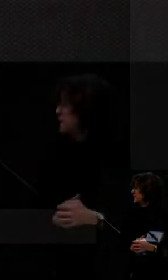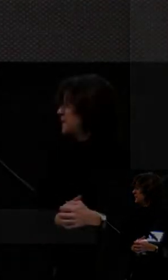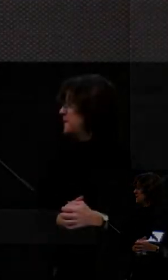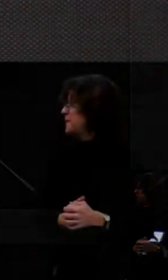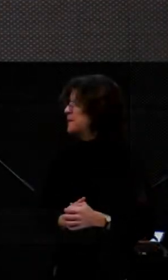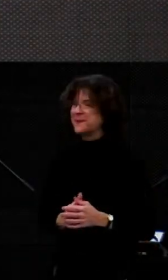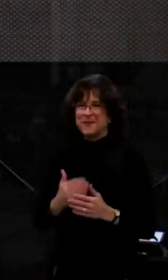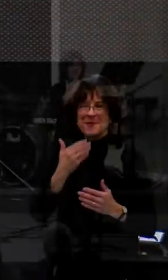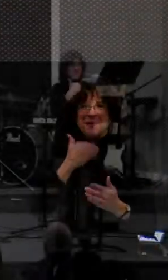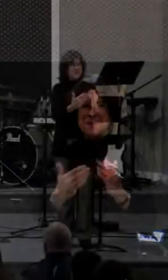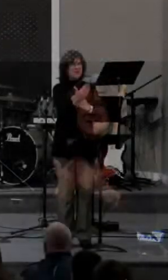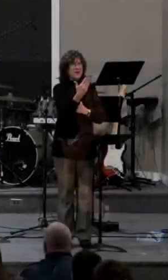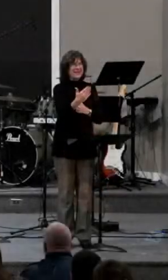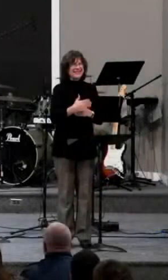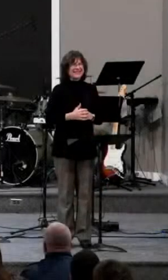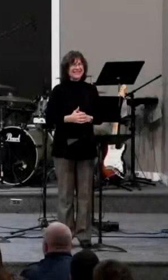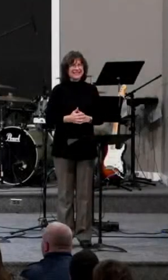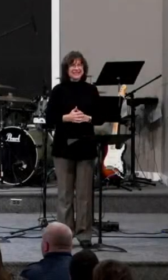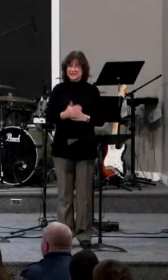Good morning.